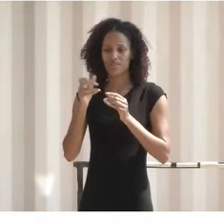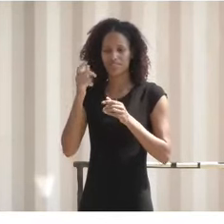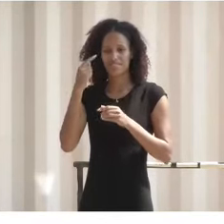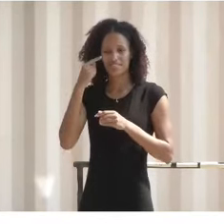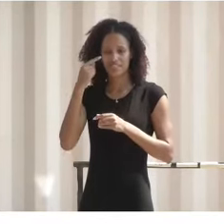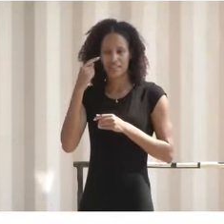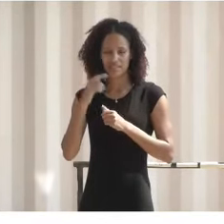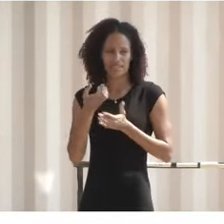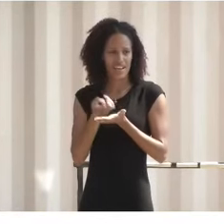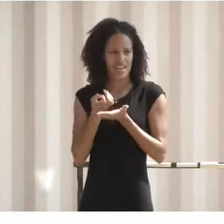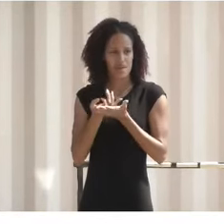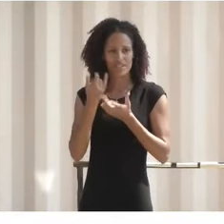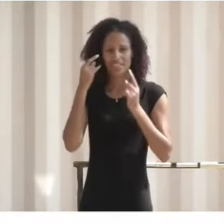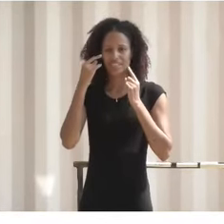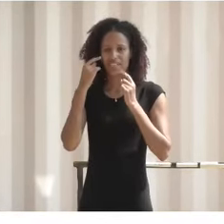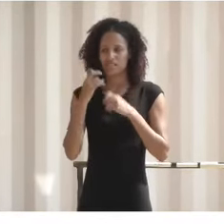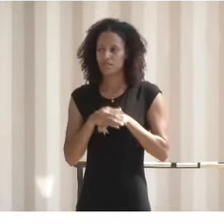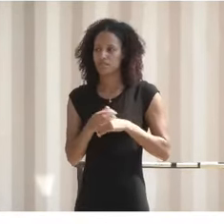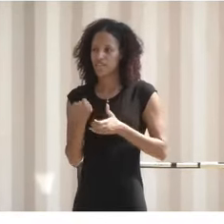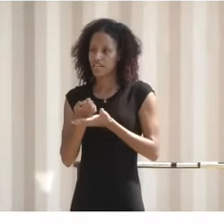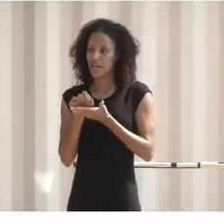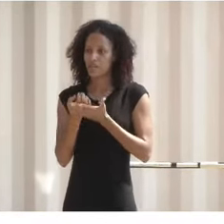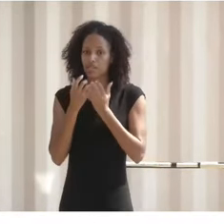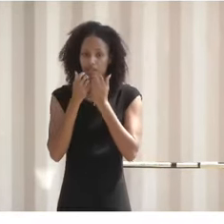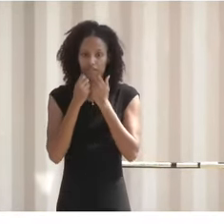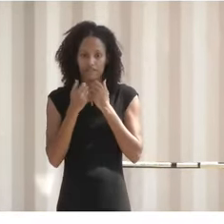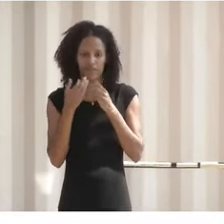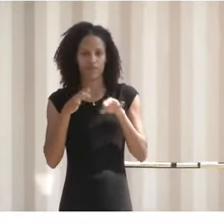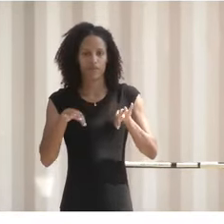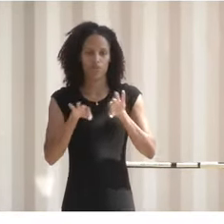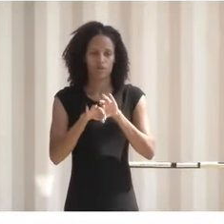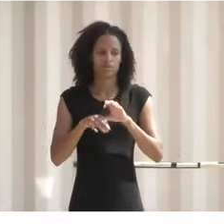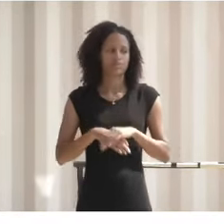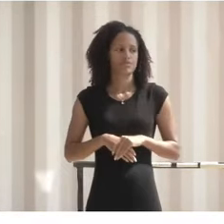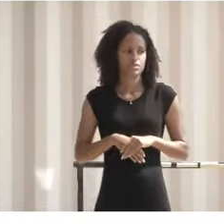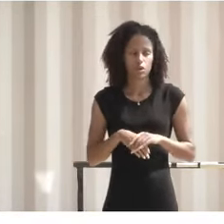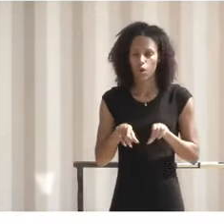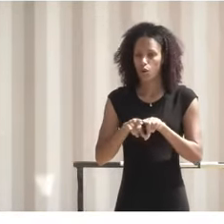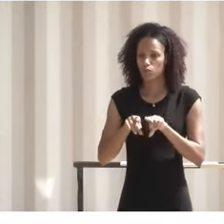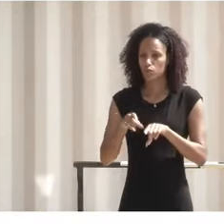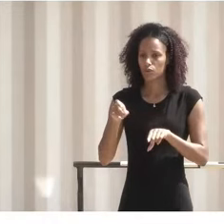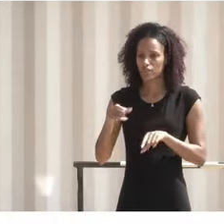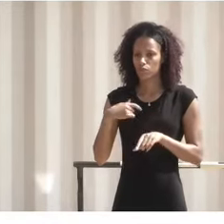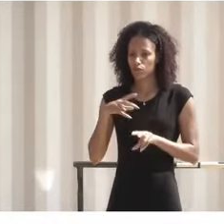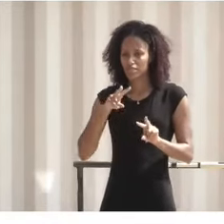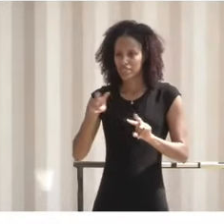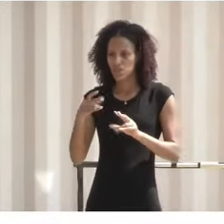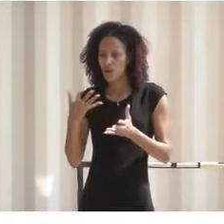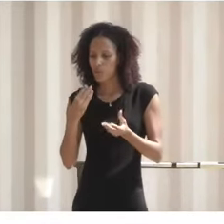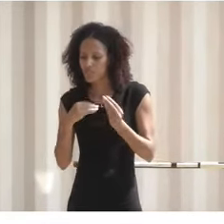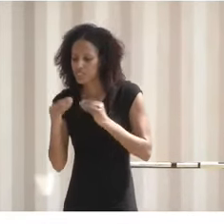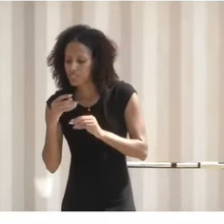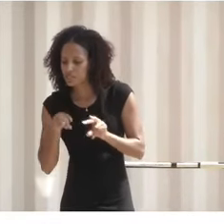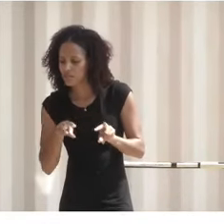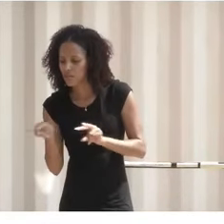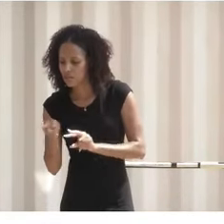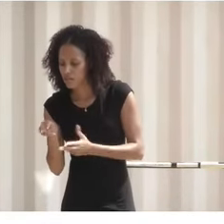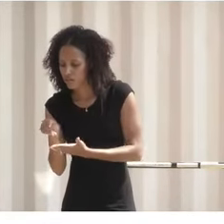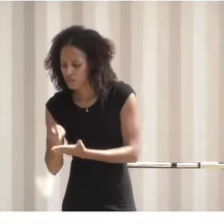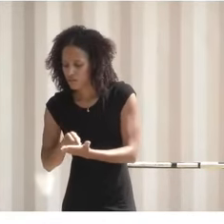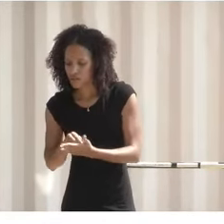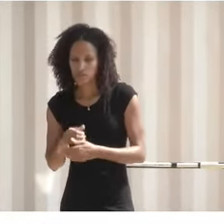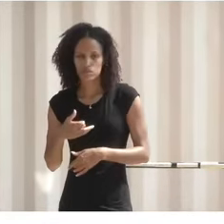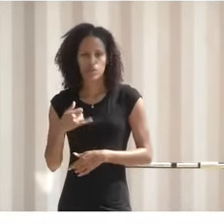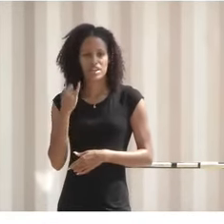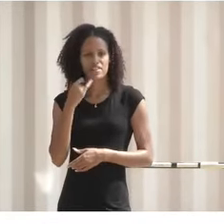sense. It needs to be economically viable. We also need to look at our diets. We need to look at what we're eating. If we're